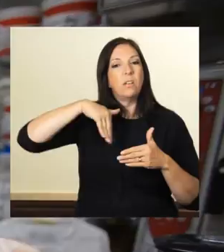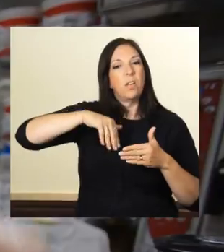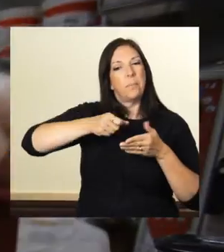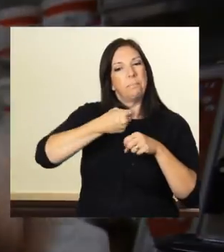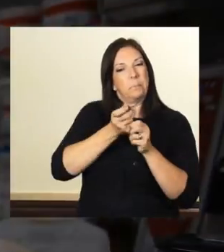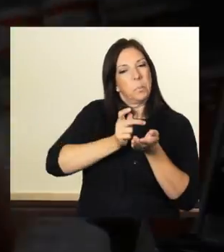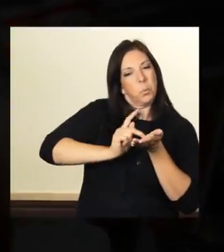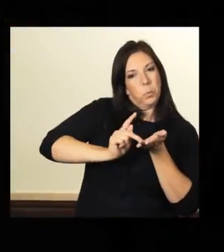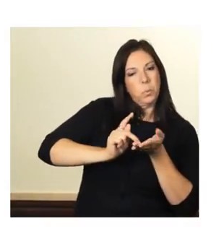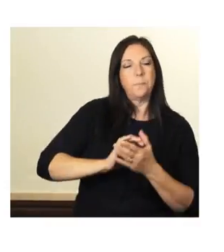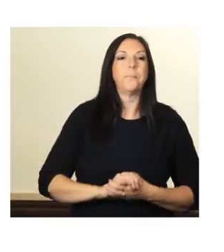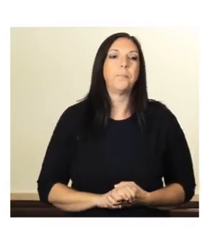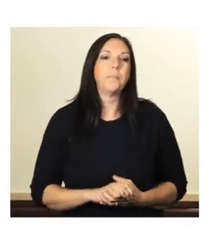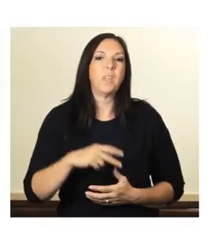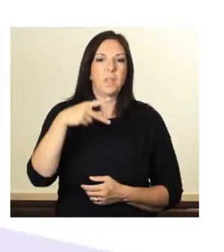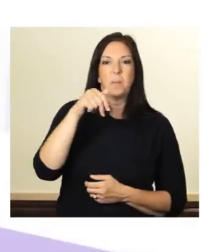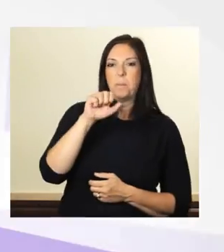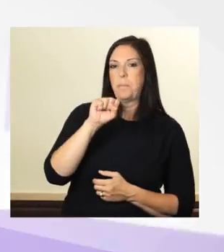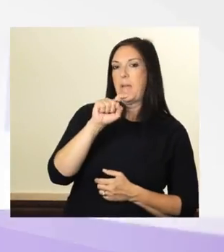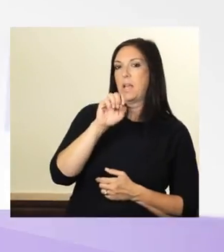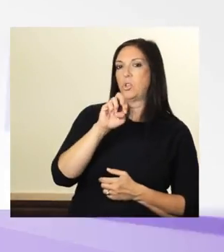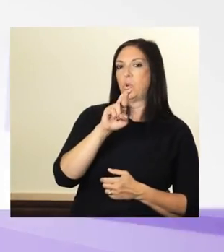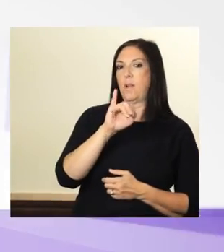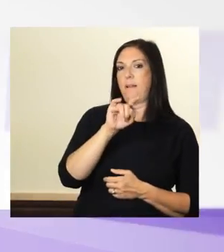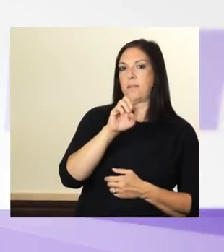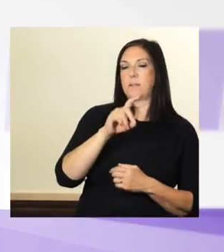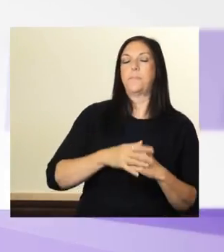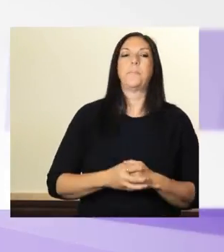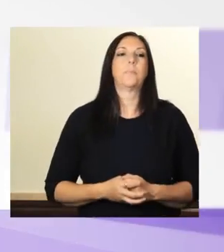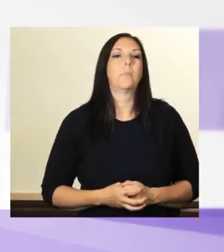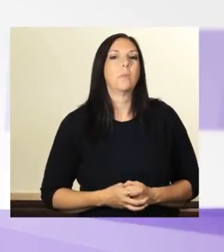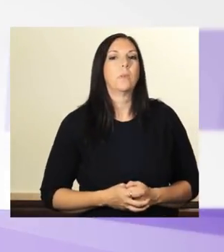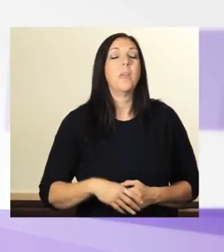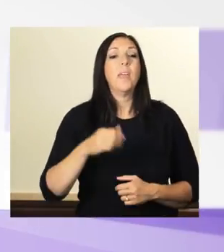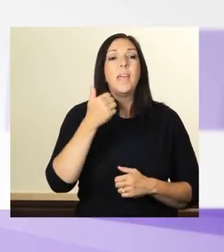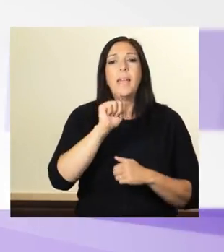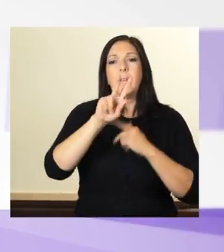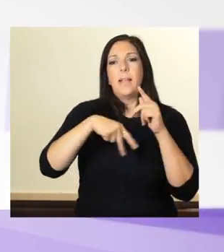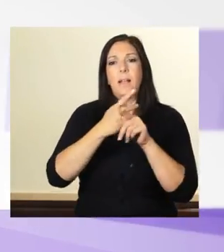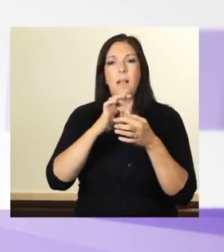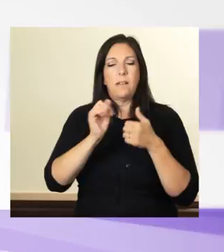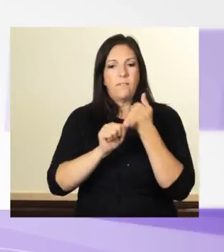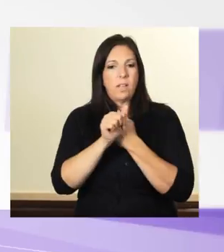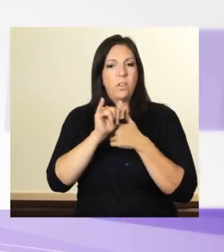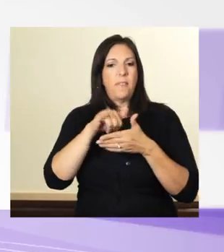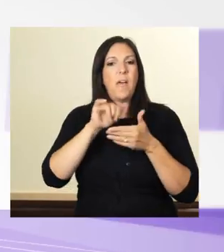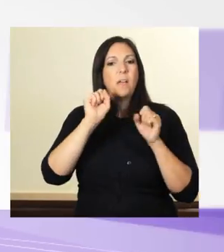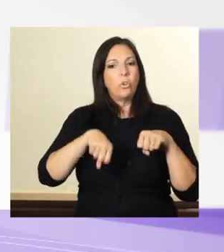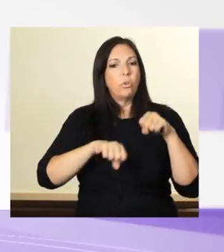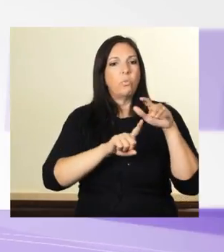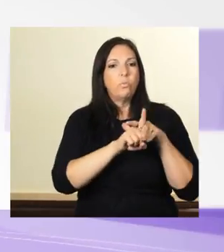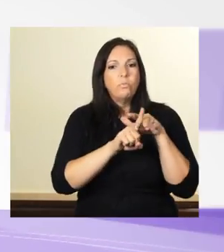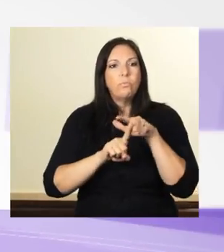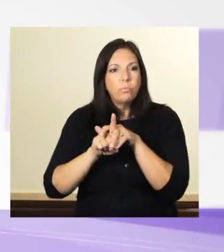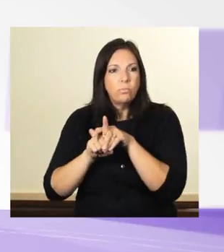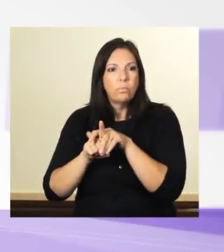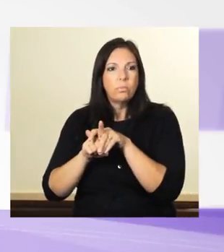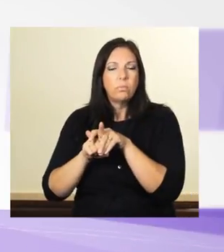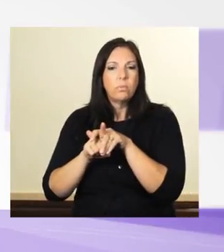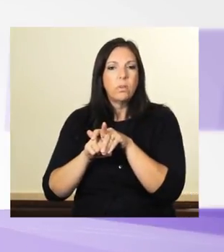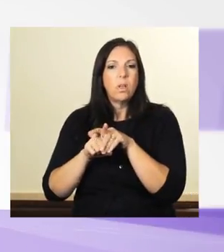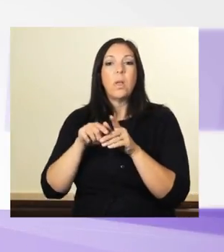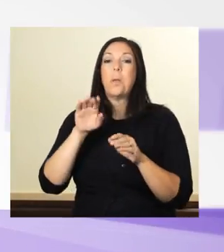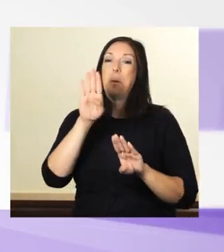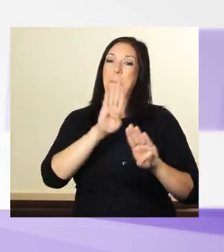Before we move on to part two, let's recap some facts about the importance of food safety. In the US, there's an